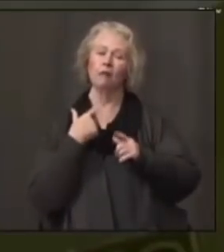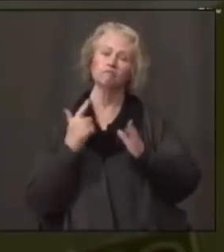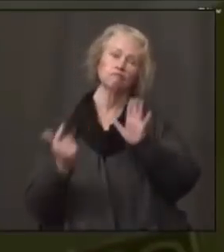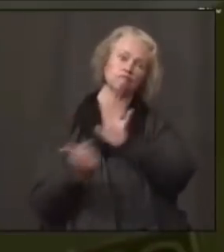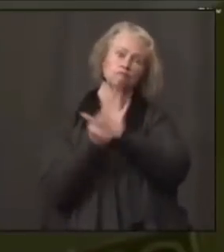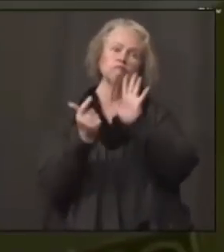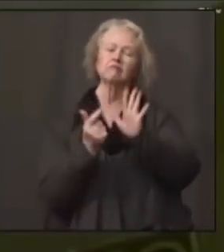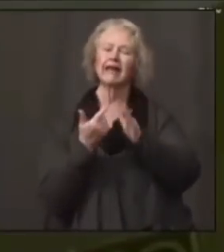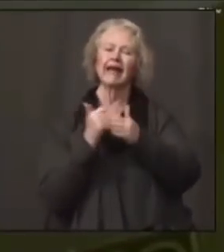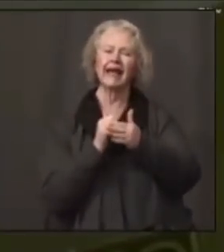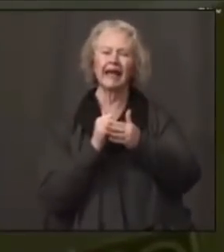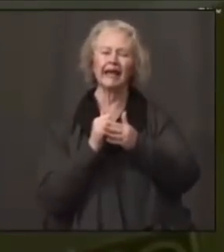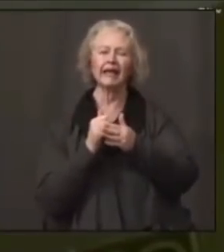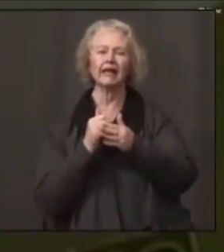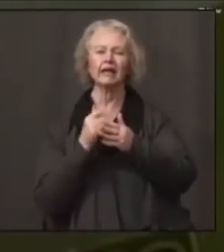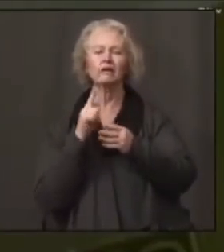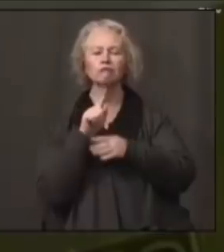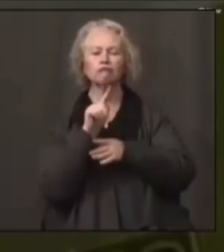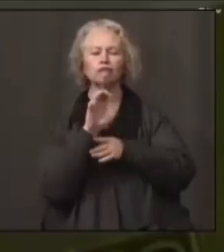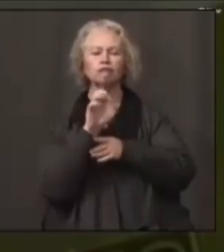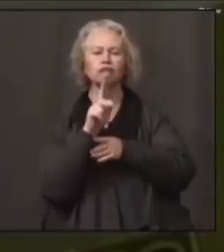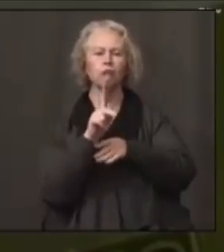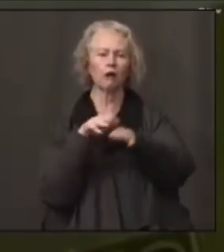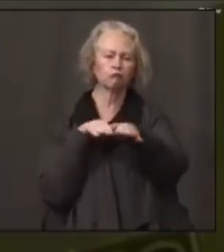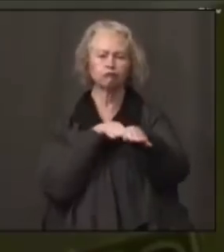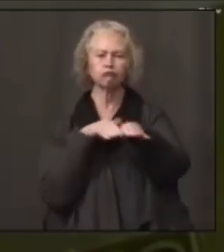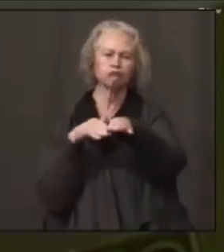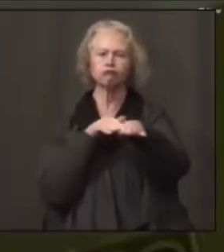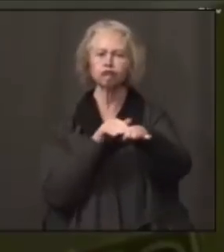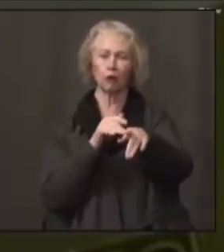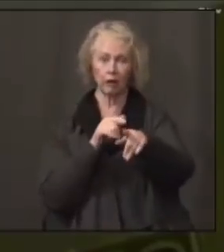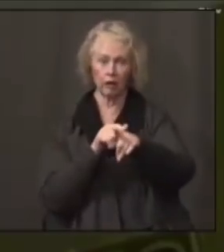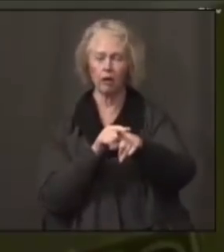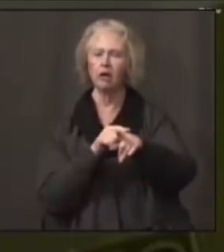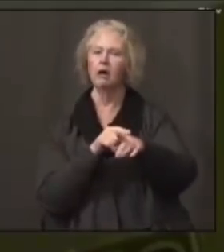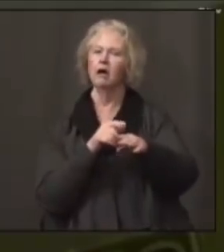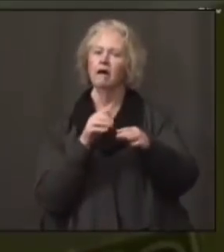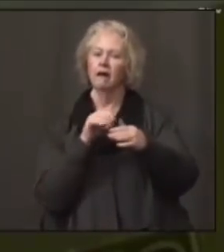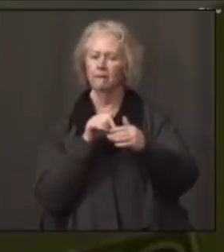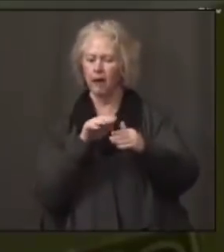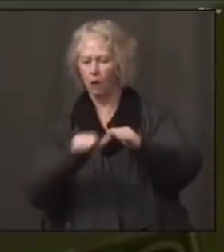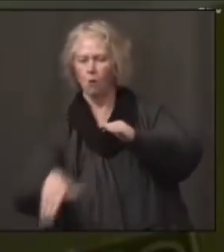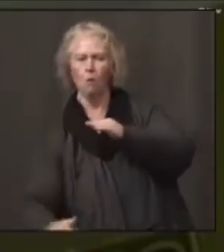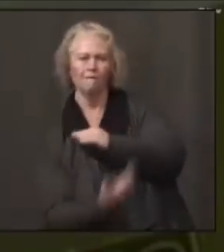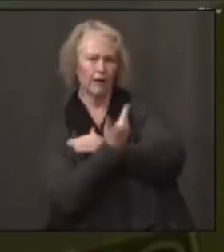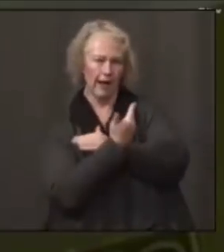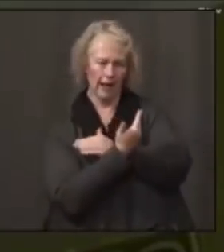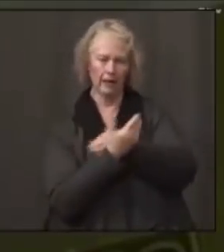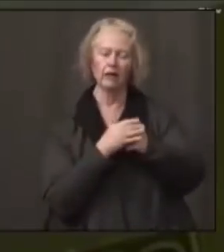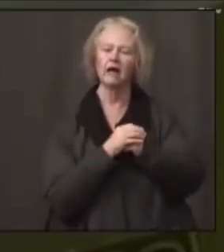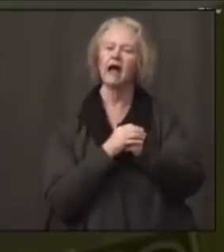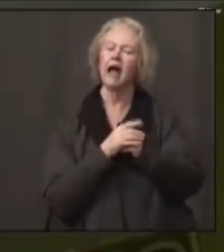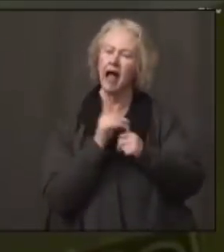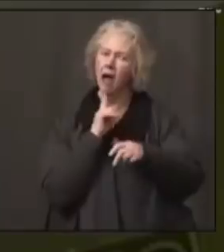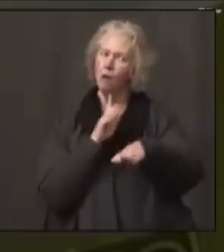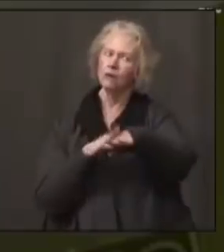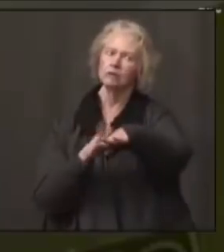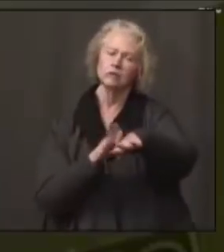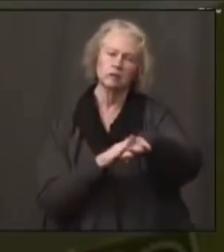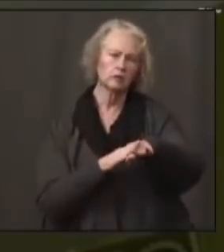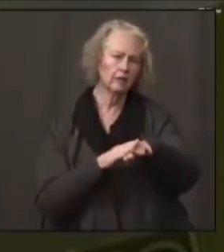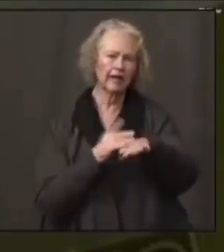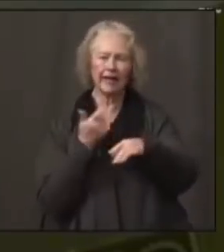tonight and 9 o'clock tomorrow morning. We also will have a travel advisory out for all other vehicles. Our crews are out there.